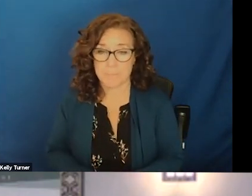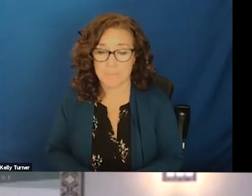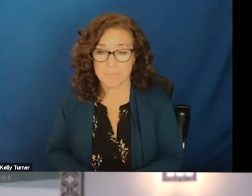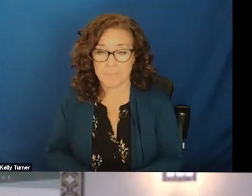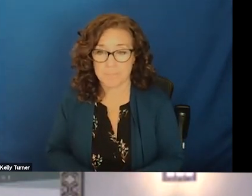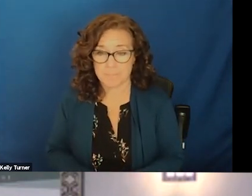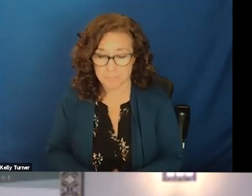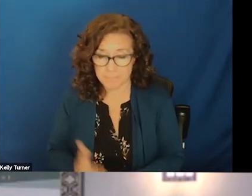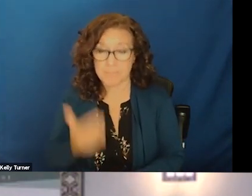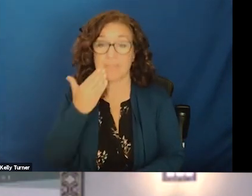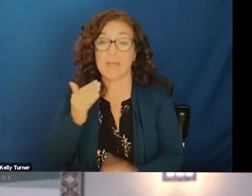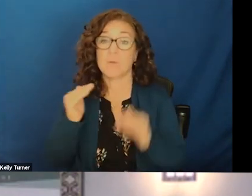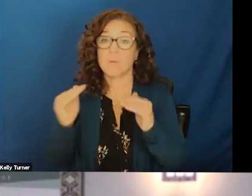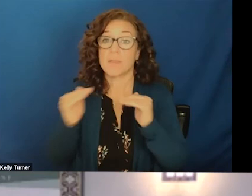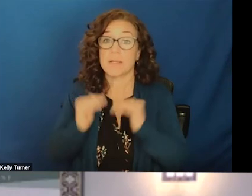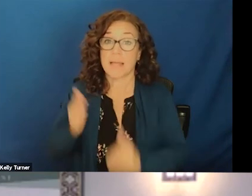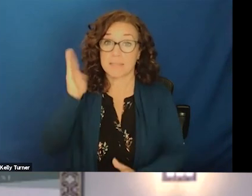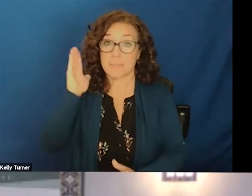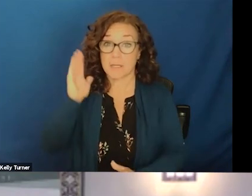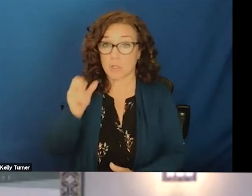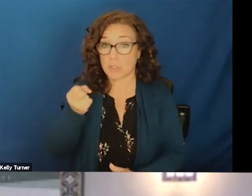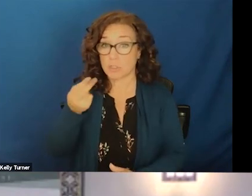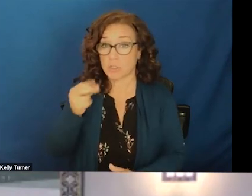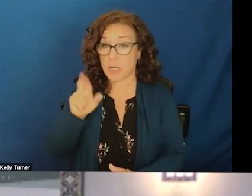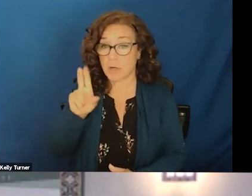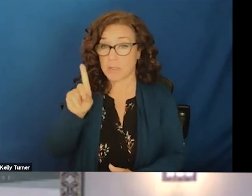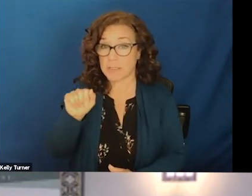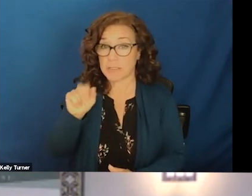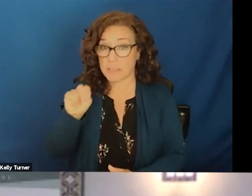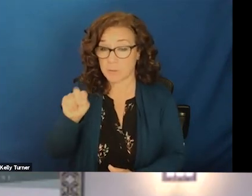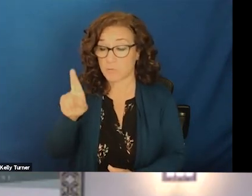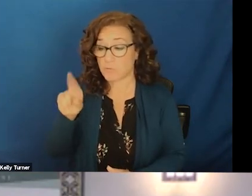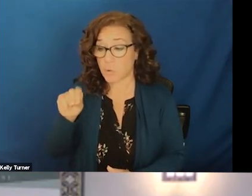Thank you. Our next speaker is Sheridan Rosenberg.